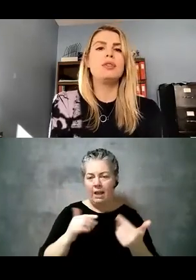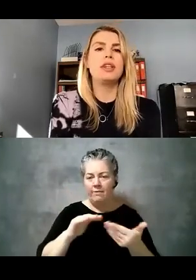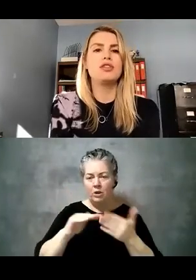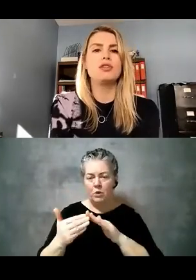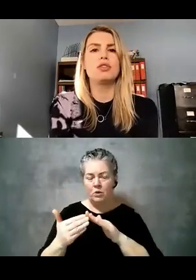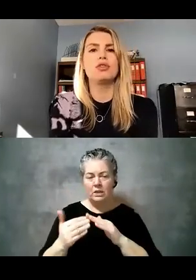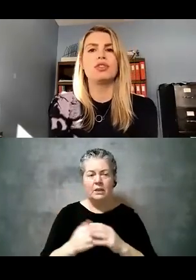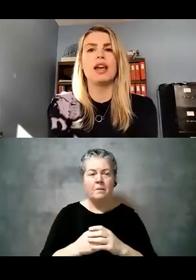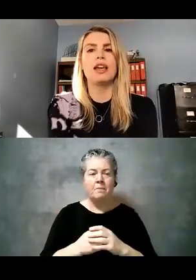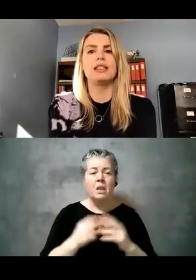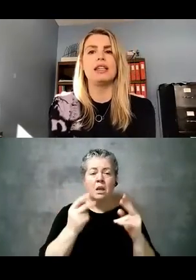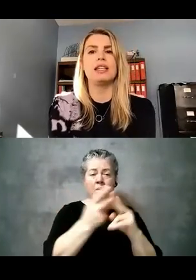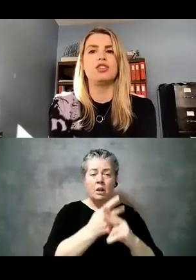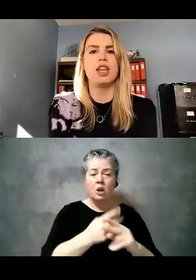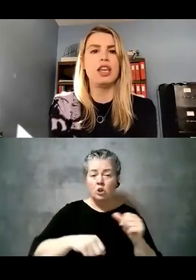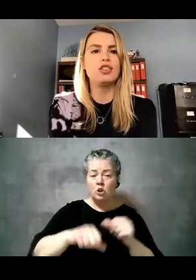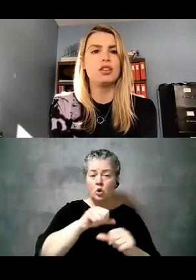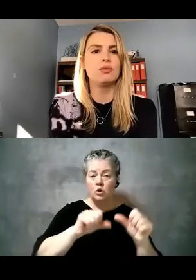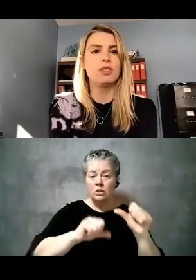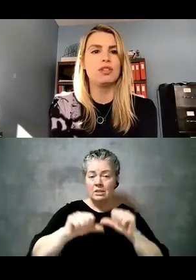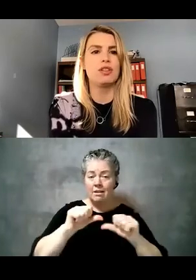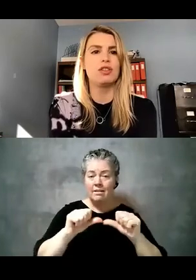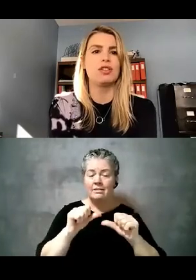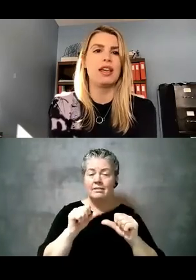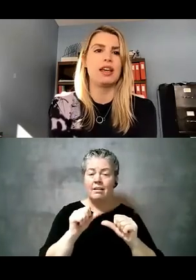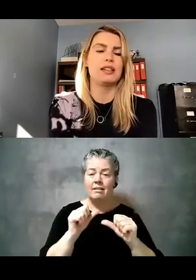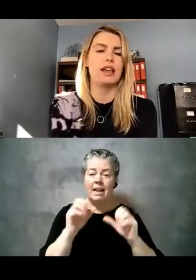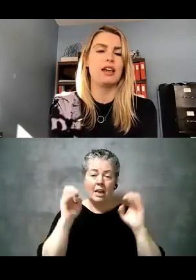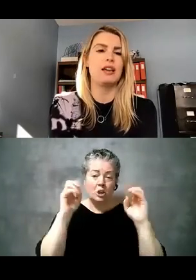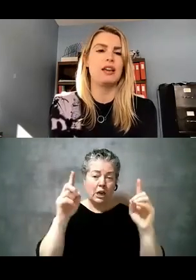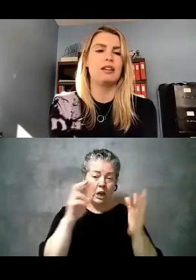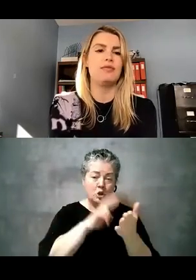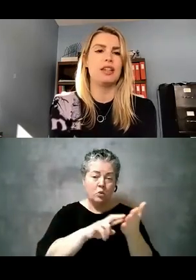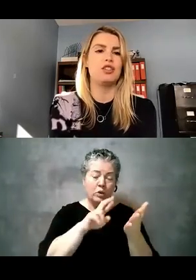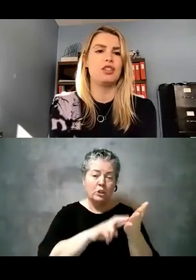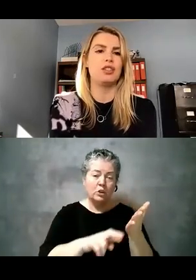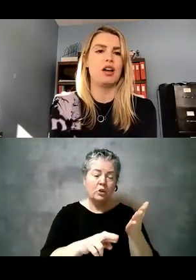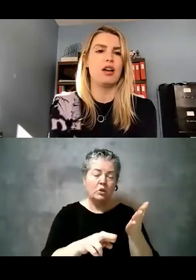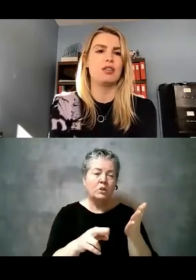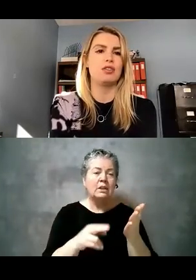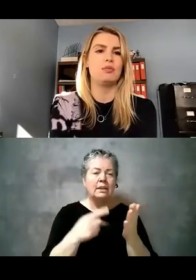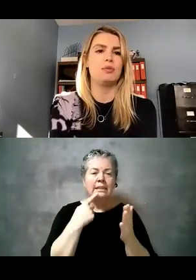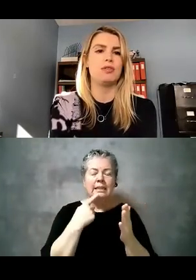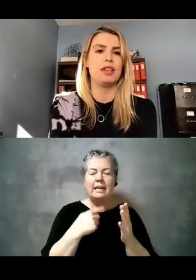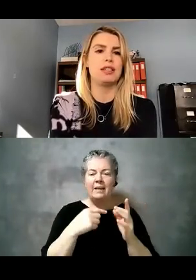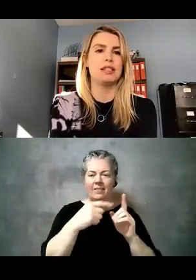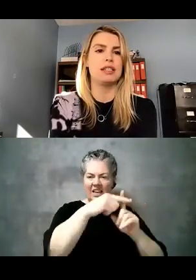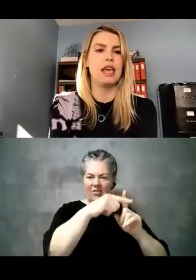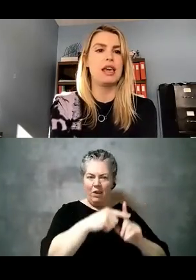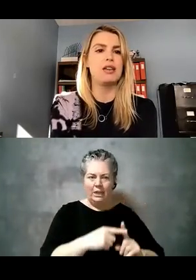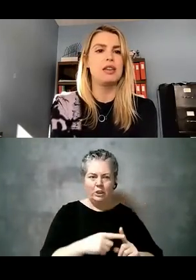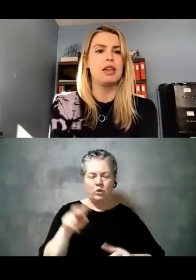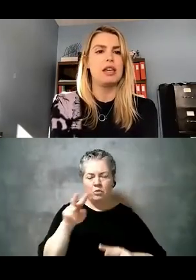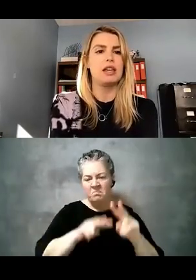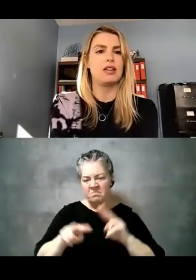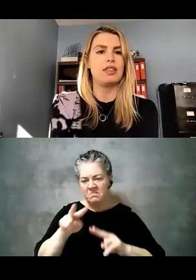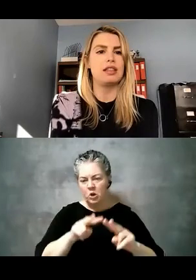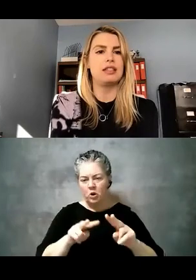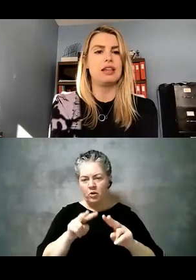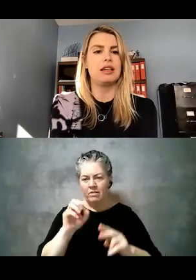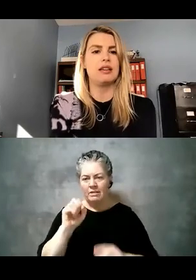So computational social science in education research, like I said, advantages are to observe things at scale,